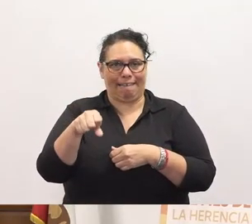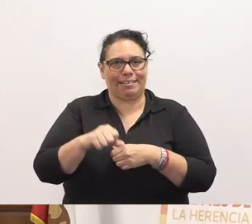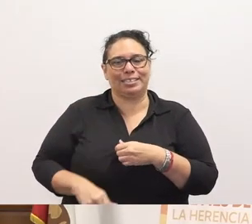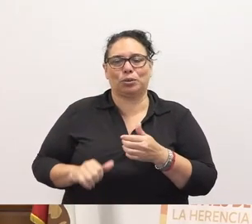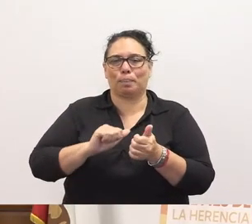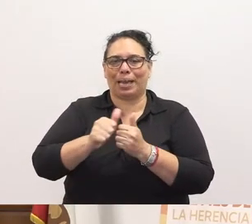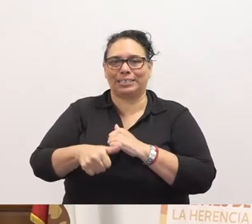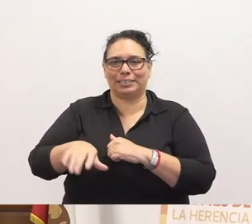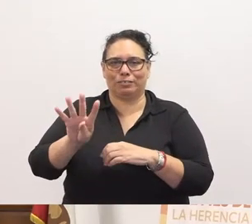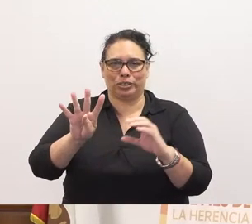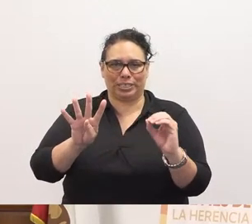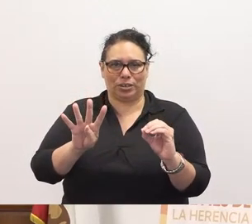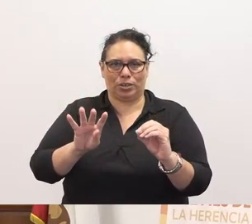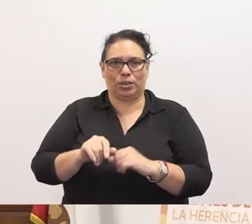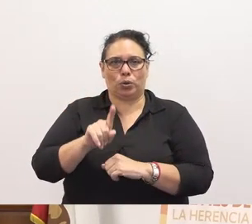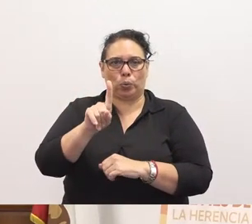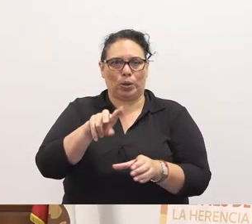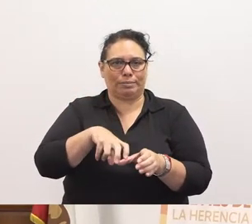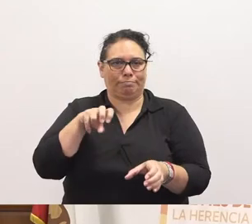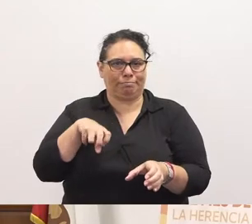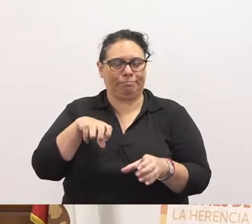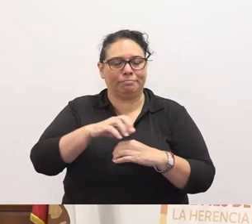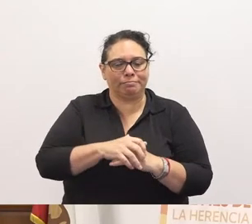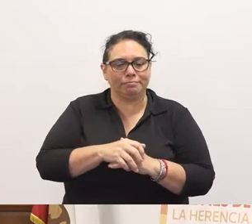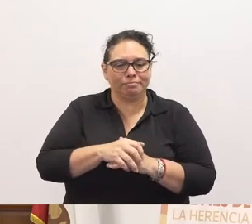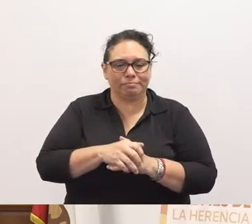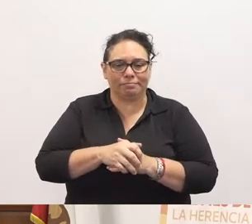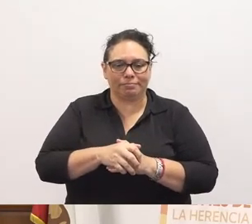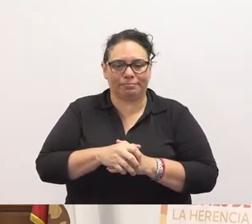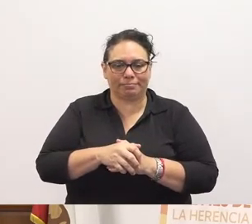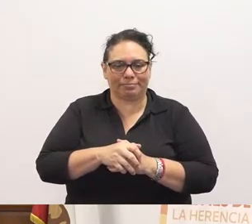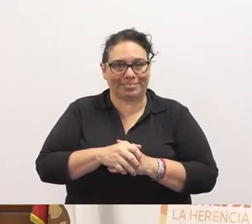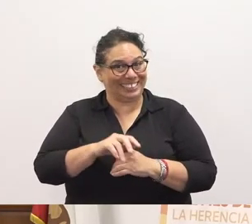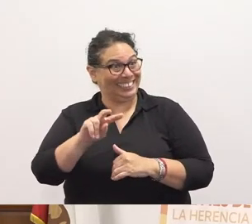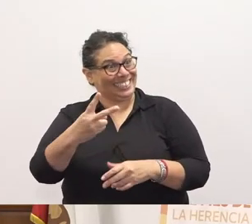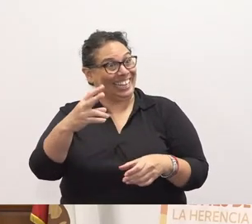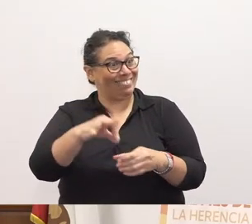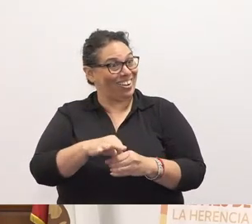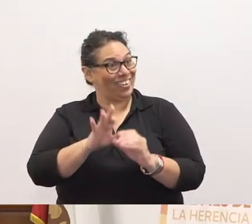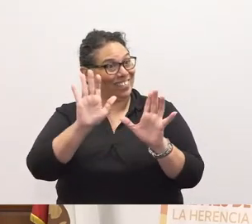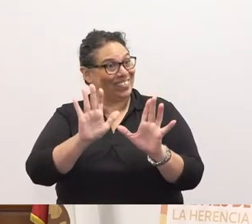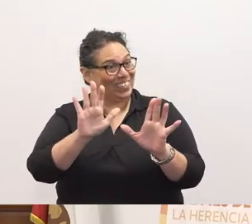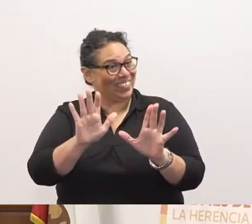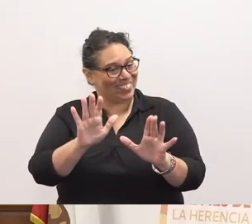That passes 4-0 with one abstention. That's your second vote, Axel.